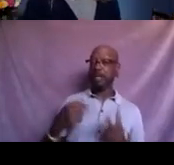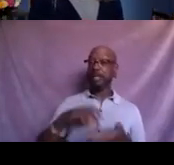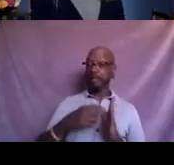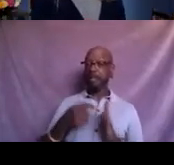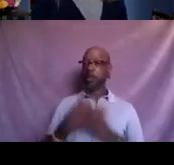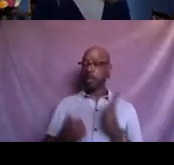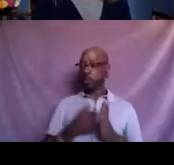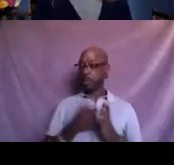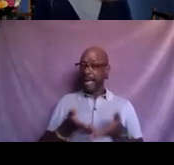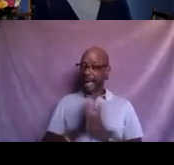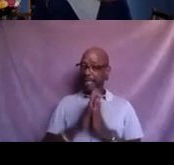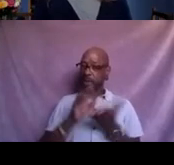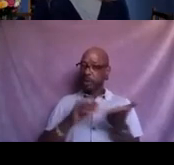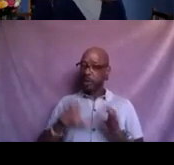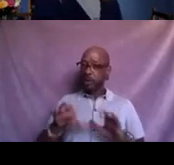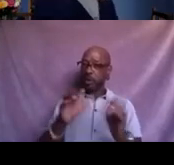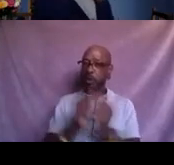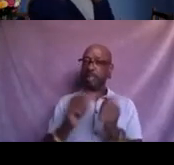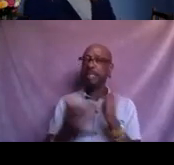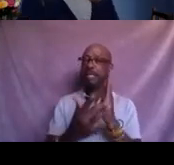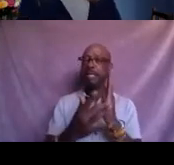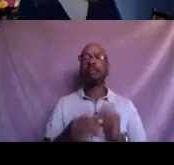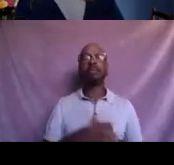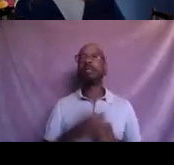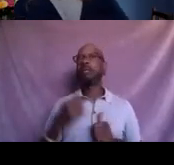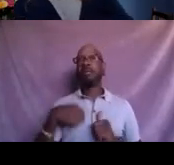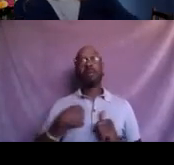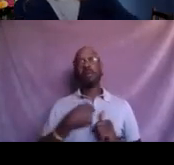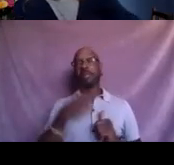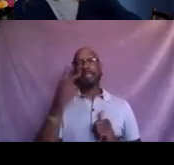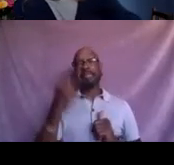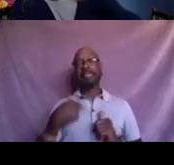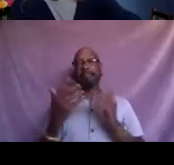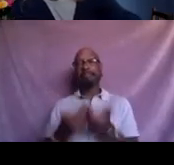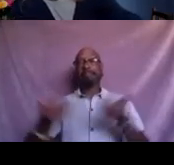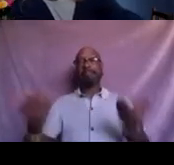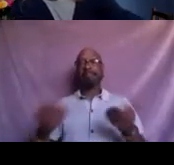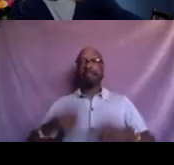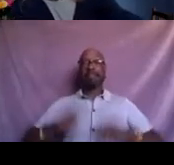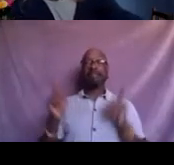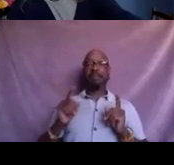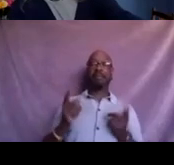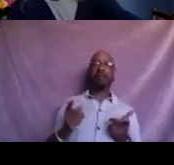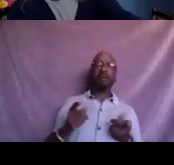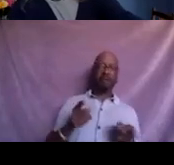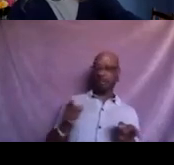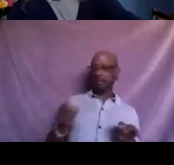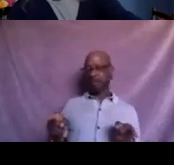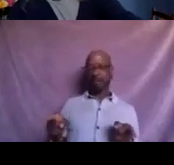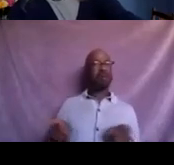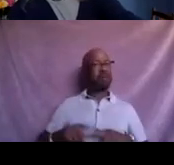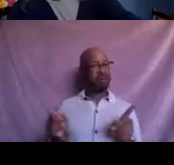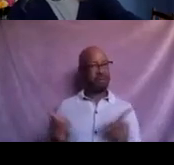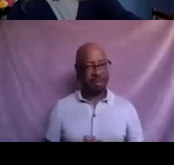do with technology. We see a wide gap in the things that students in different types of school environments are asked to do. Some